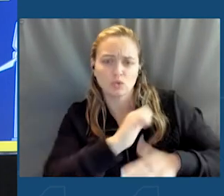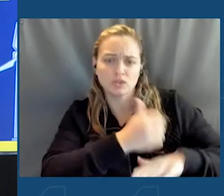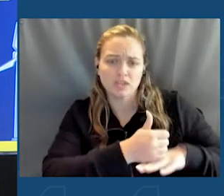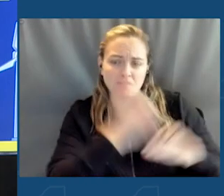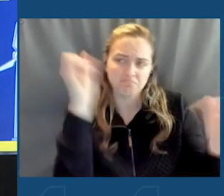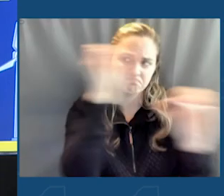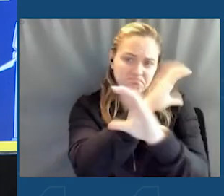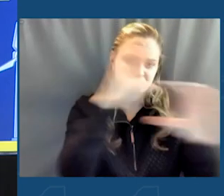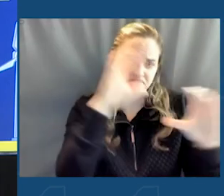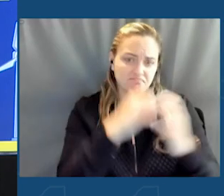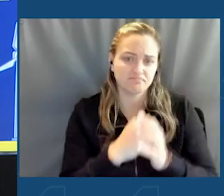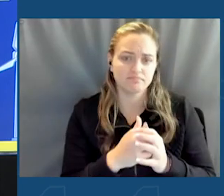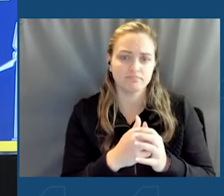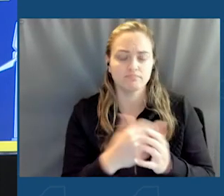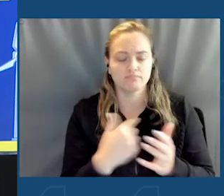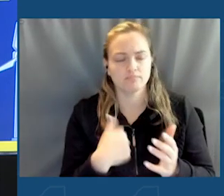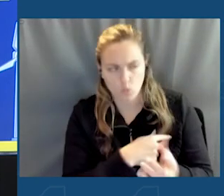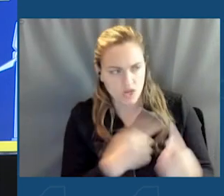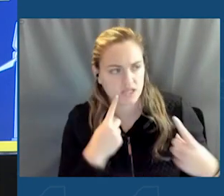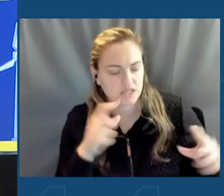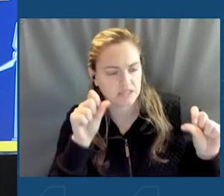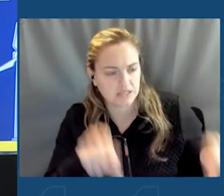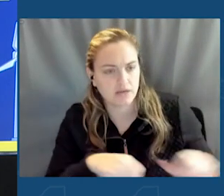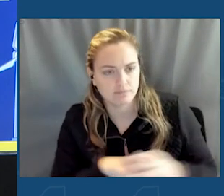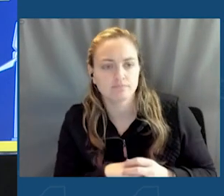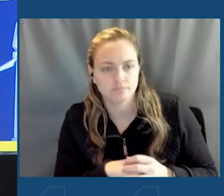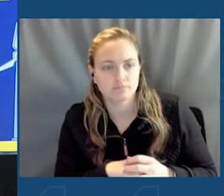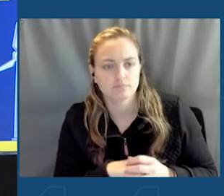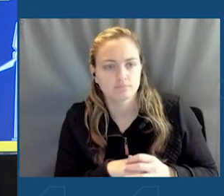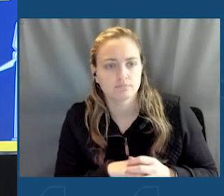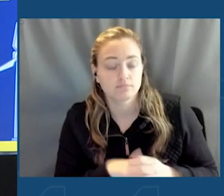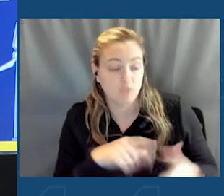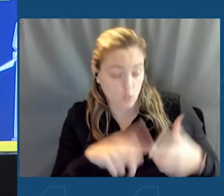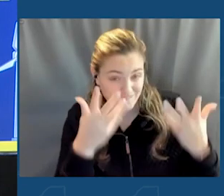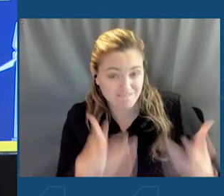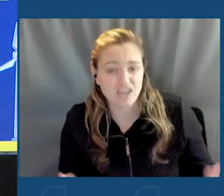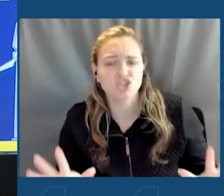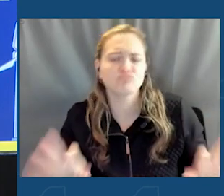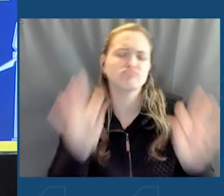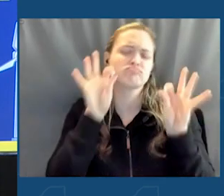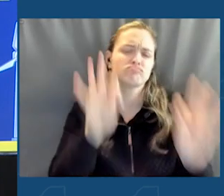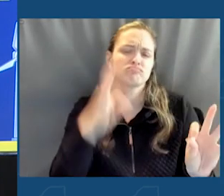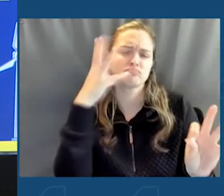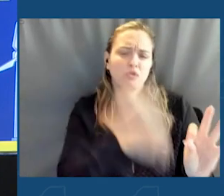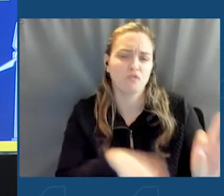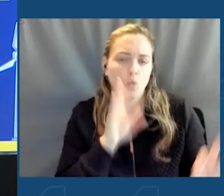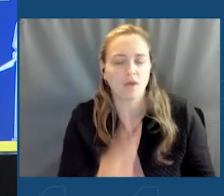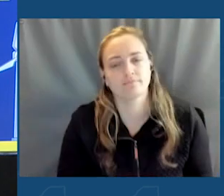we are up to the task, and when we're done, this will be a masterpiece. Thank you.